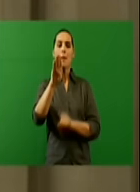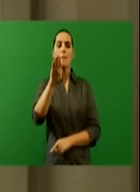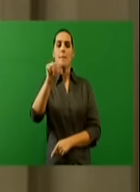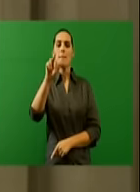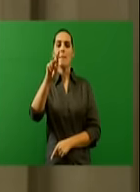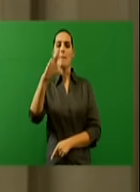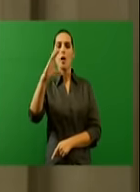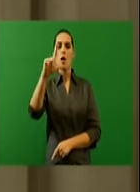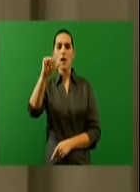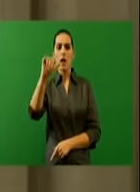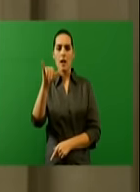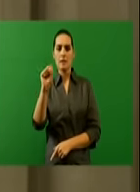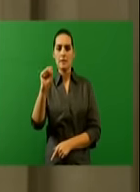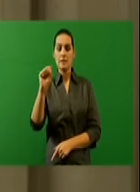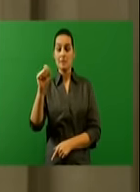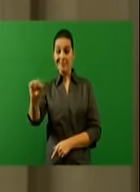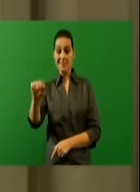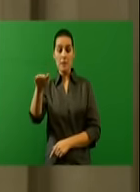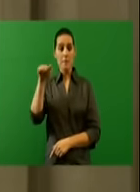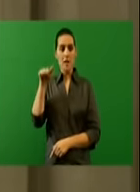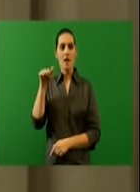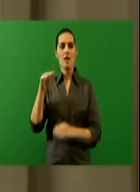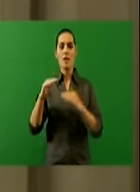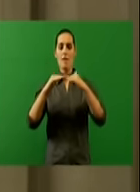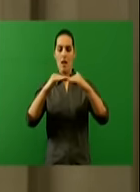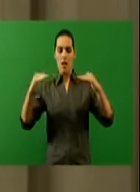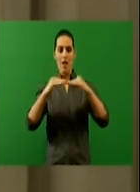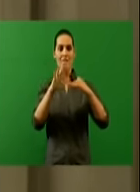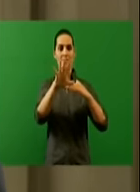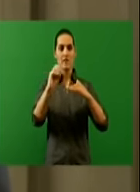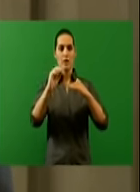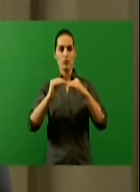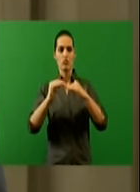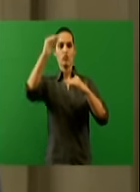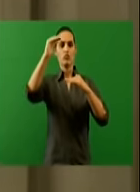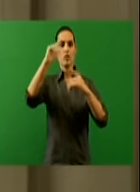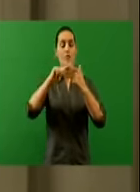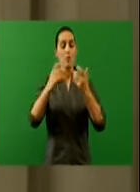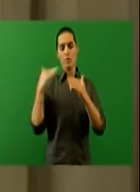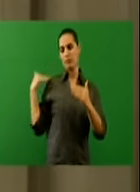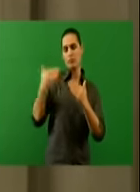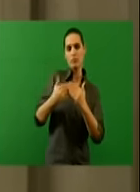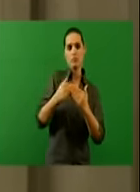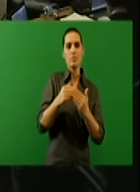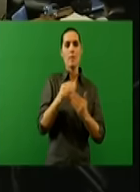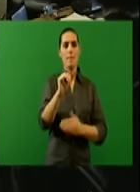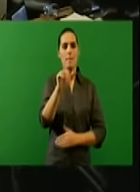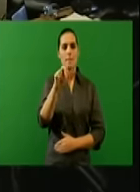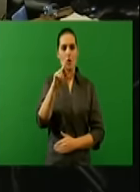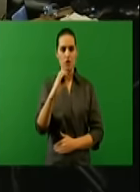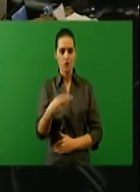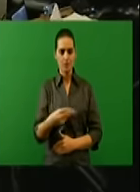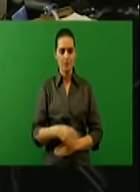been above the neutral 50 level since March. The BER Manufacturing Confidence Index